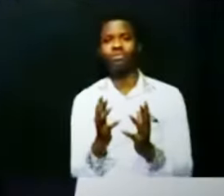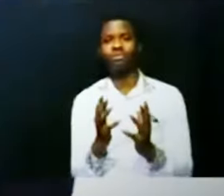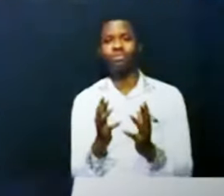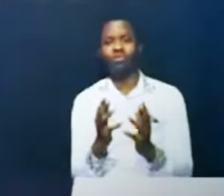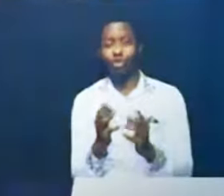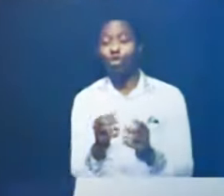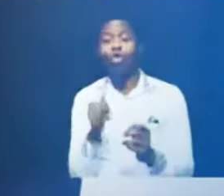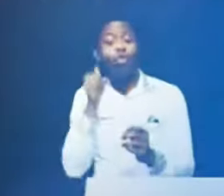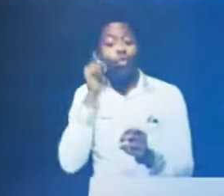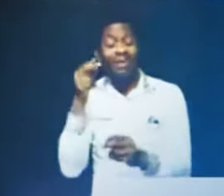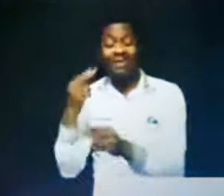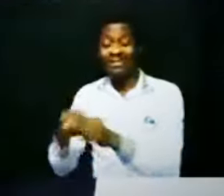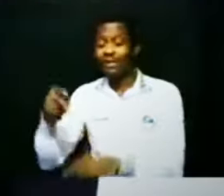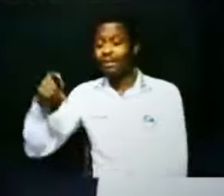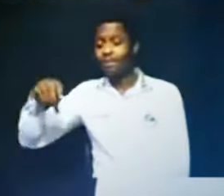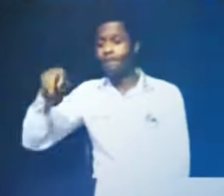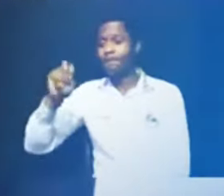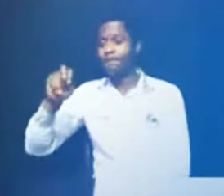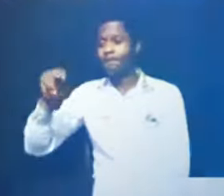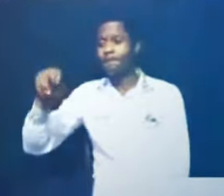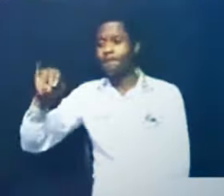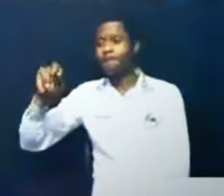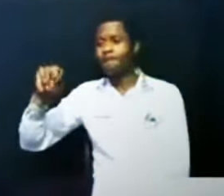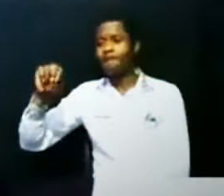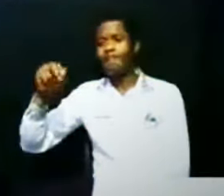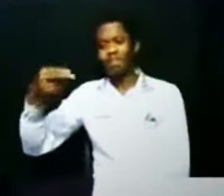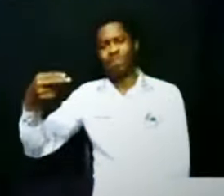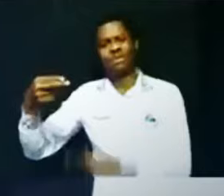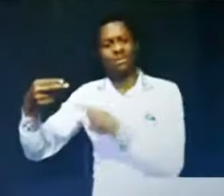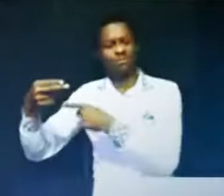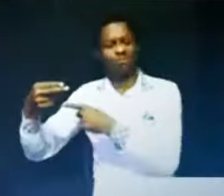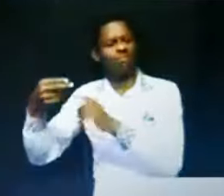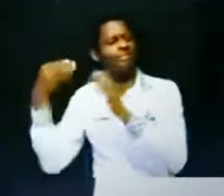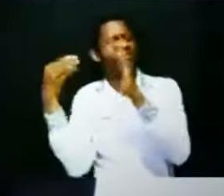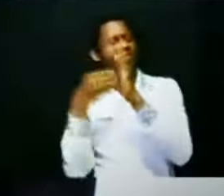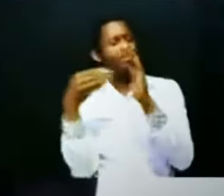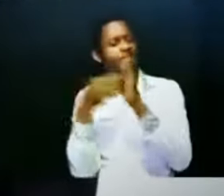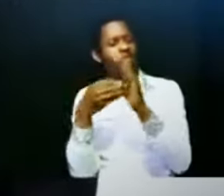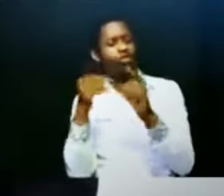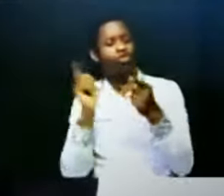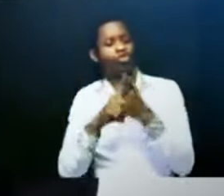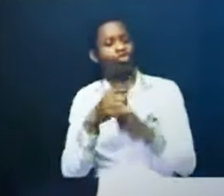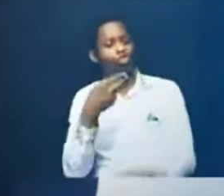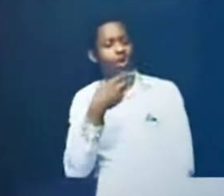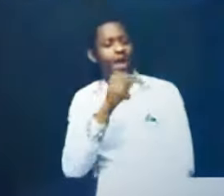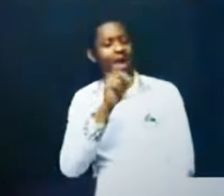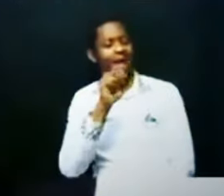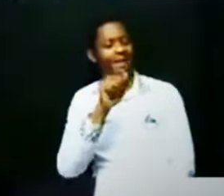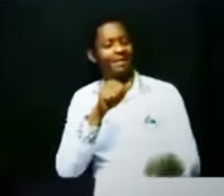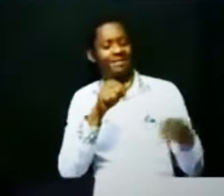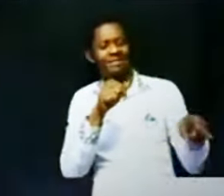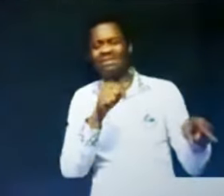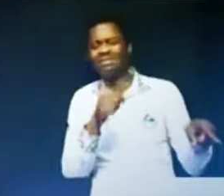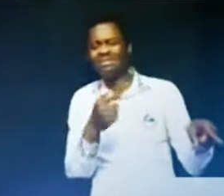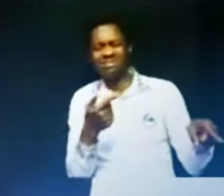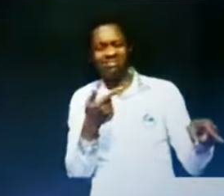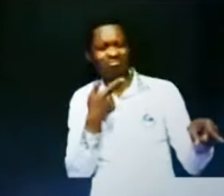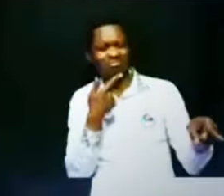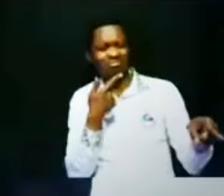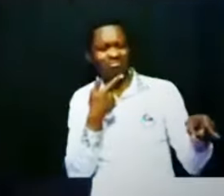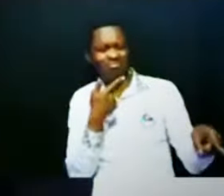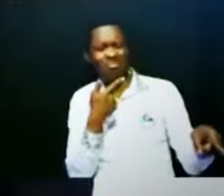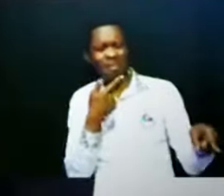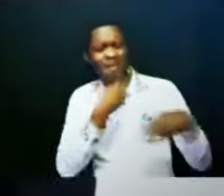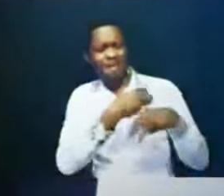Penina was doing has really caused bitterness and great anguish. When we are talking about anguish, we